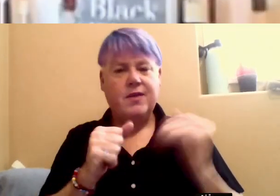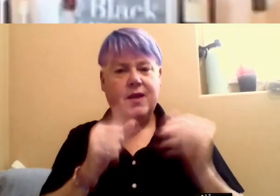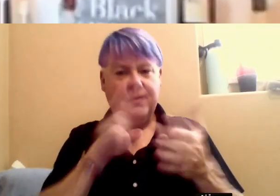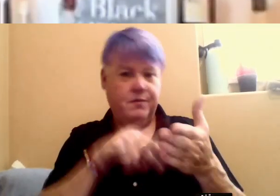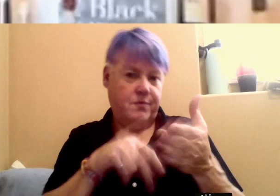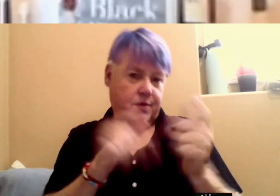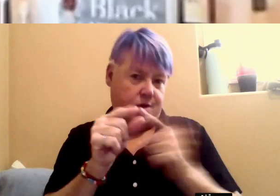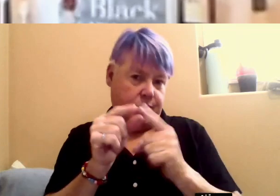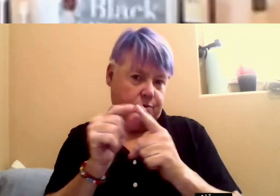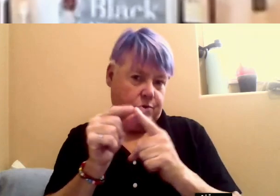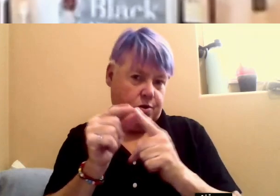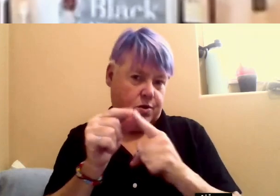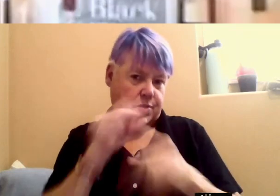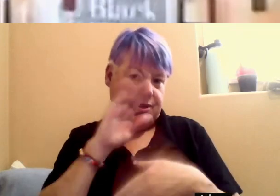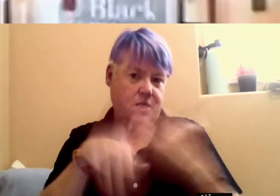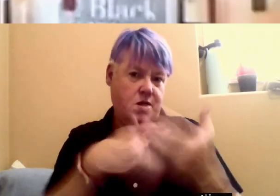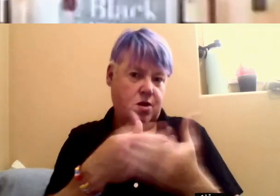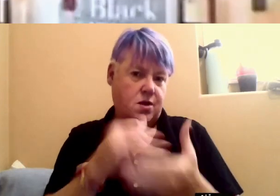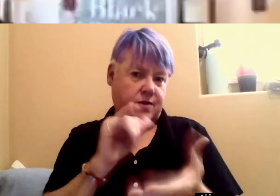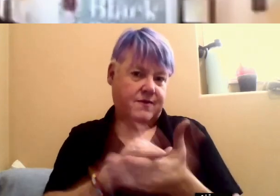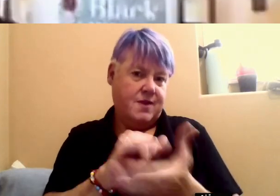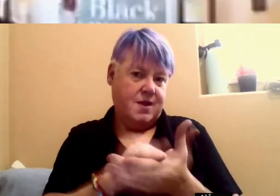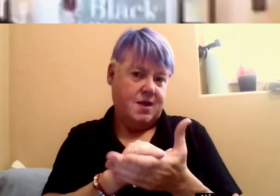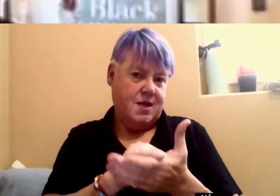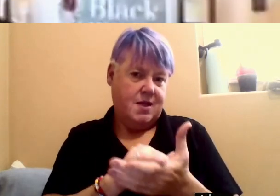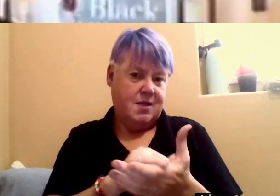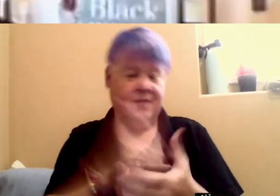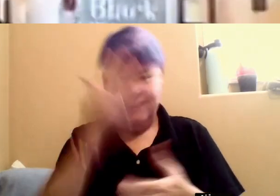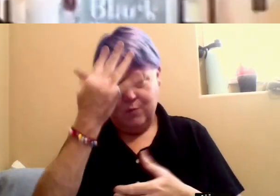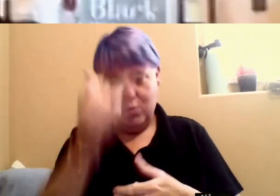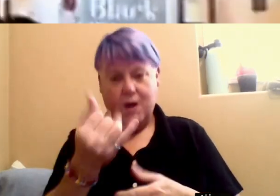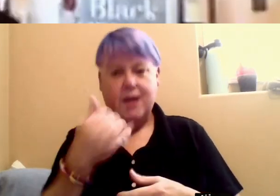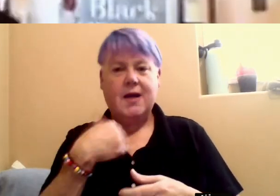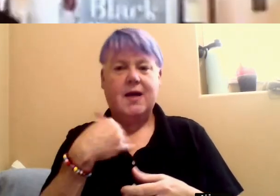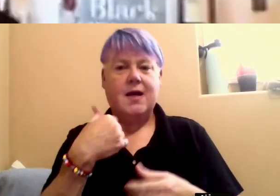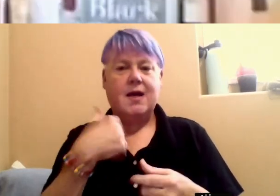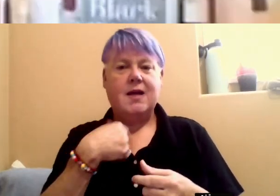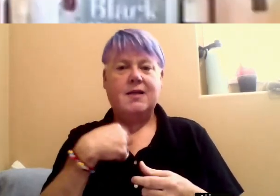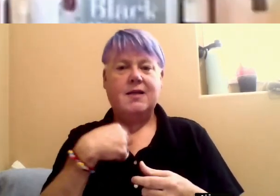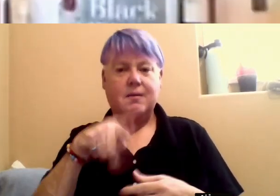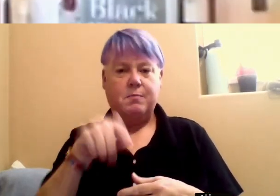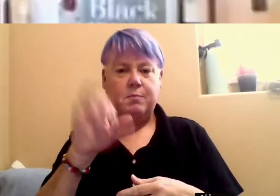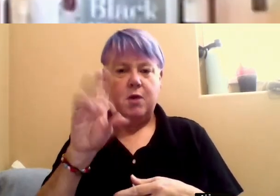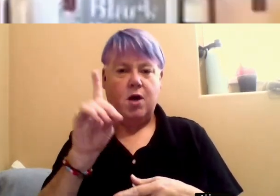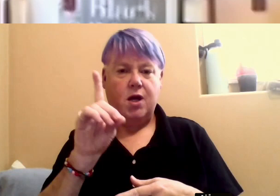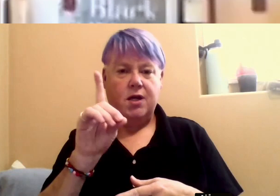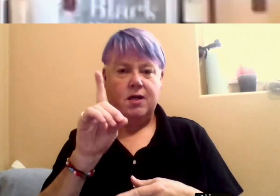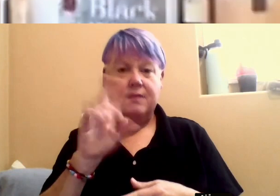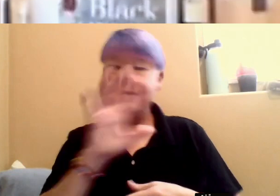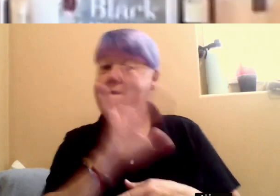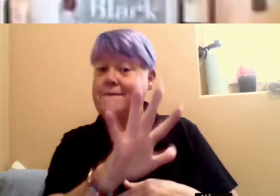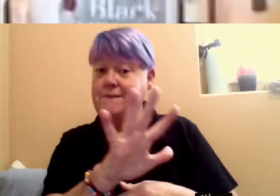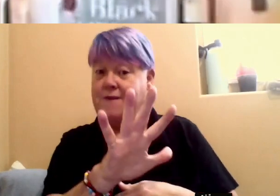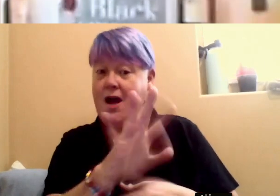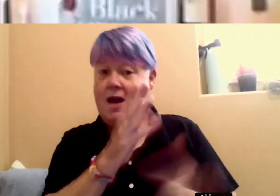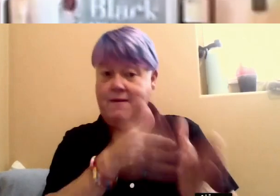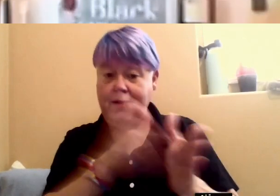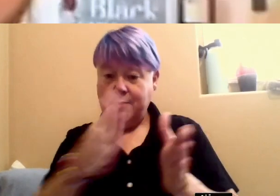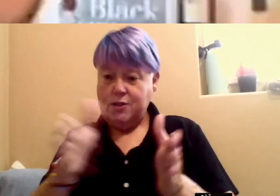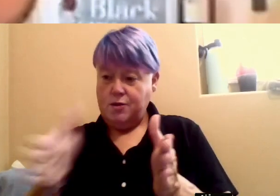of that went into why I did QAO. And yeah, so it was a 5 episode run,